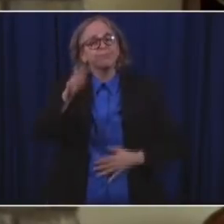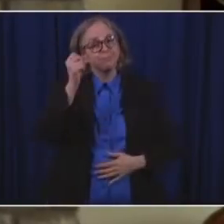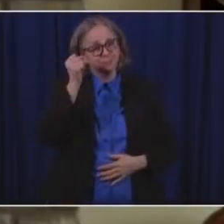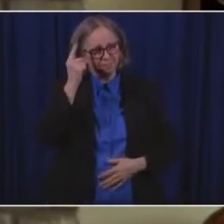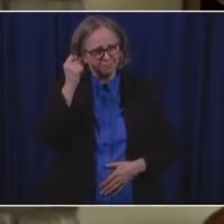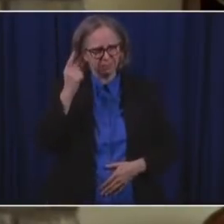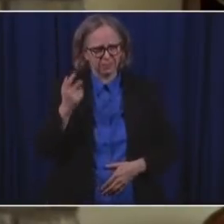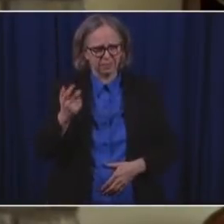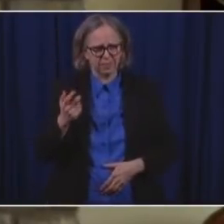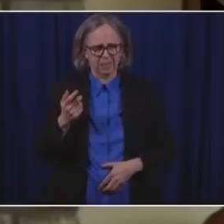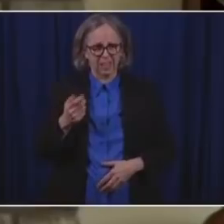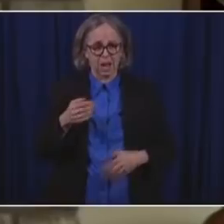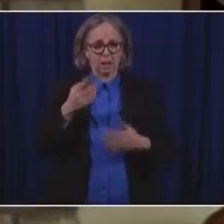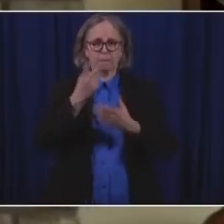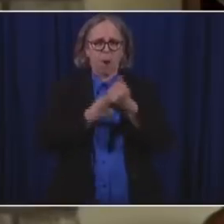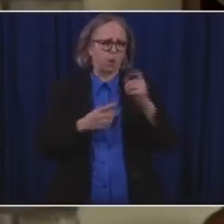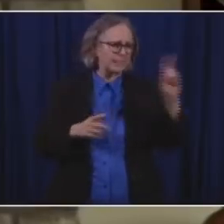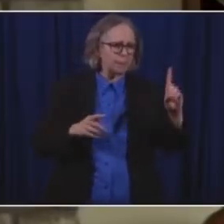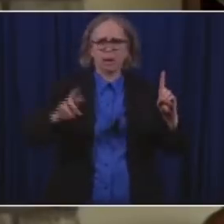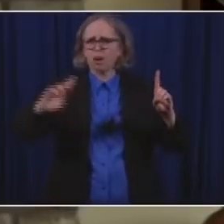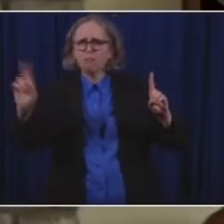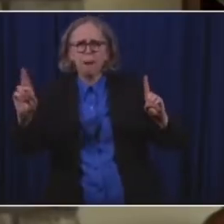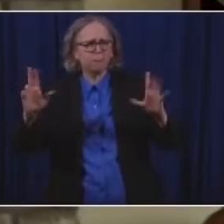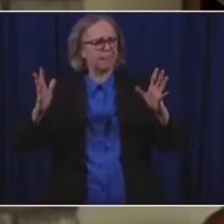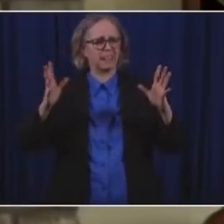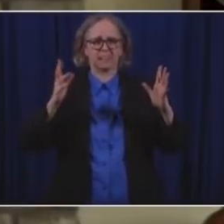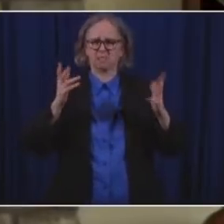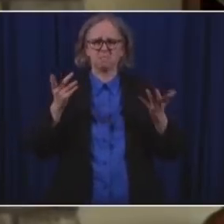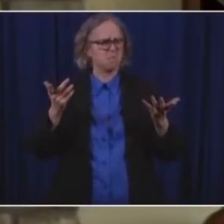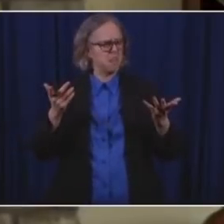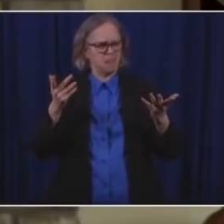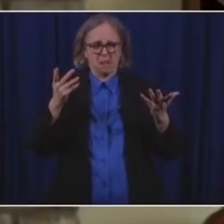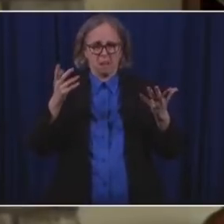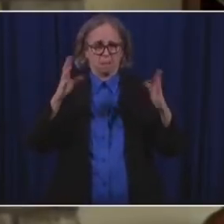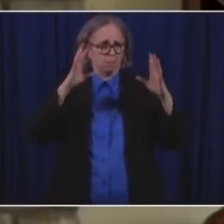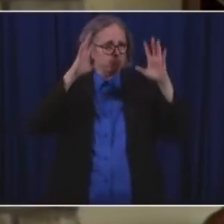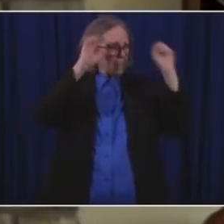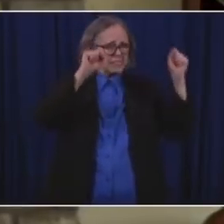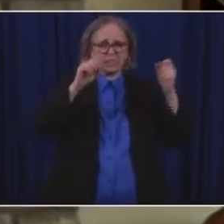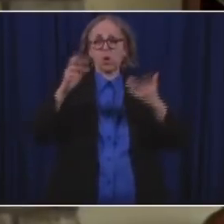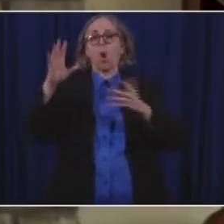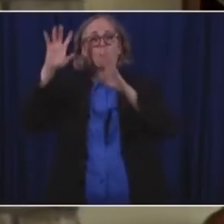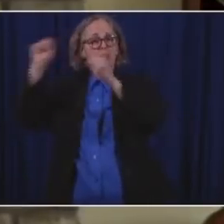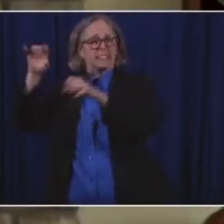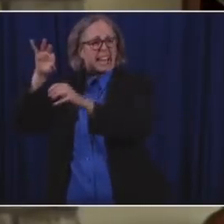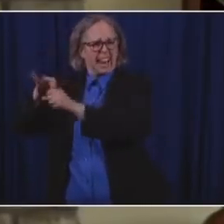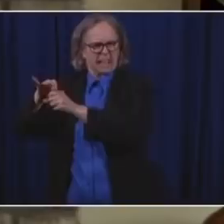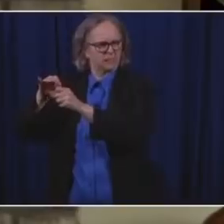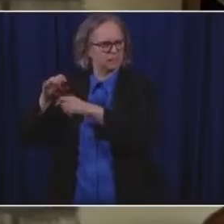both parties, both the president and the president-elect are for this.